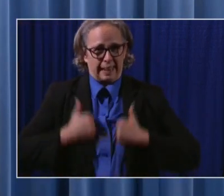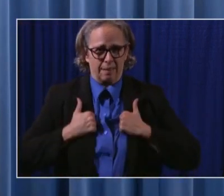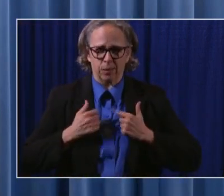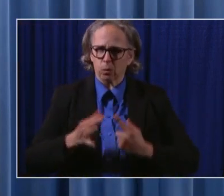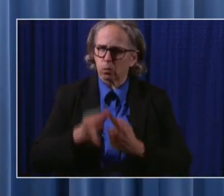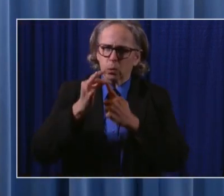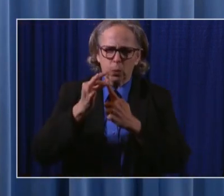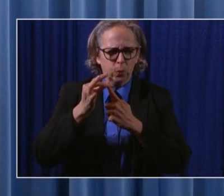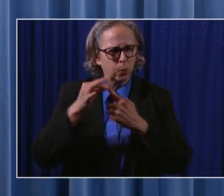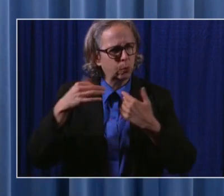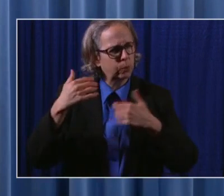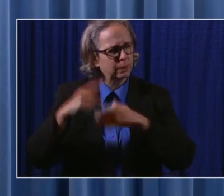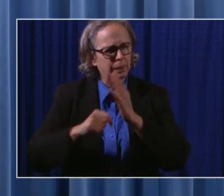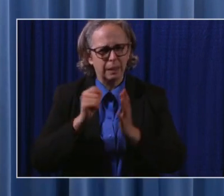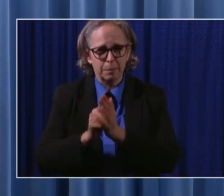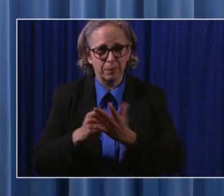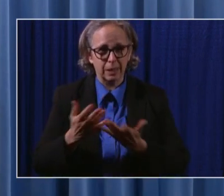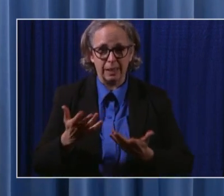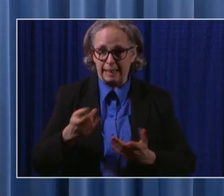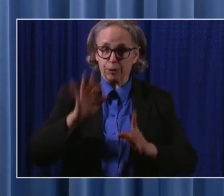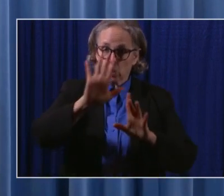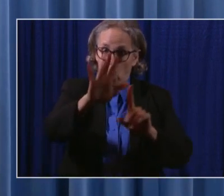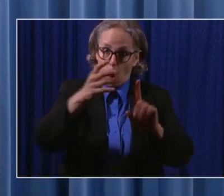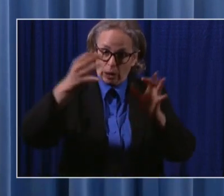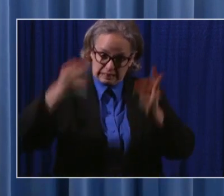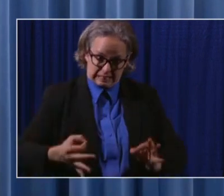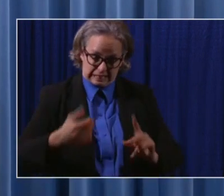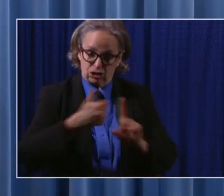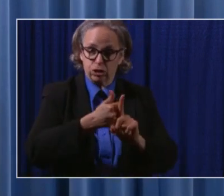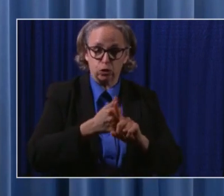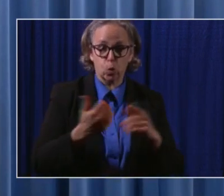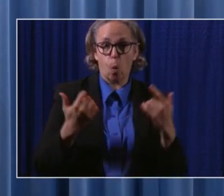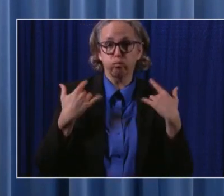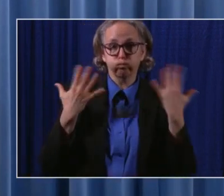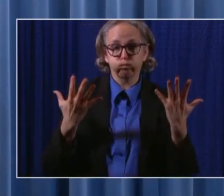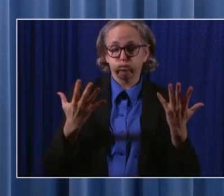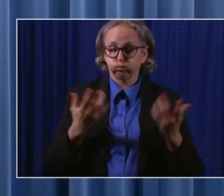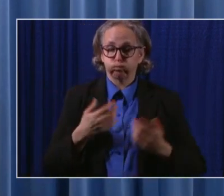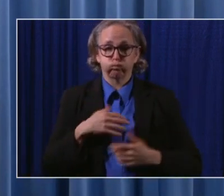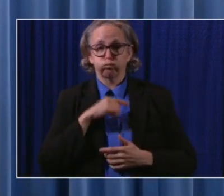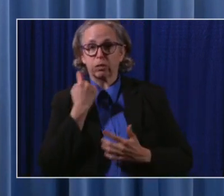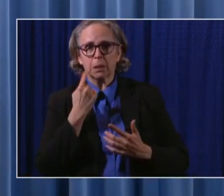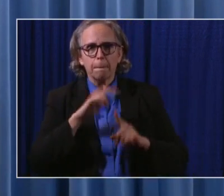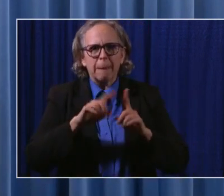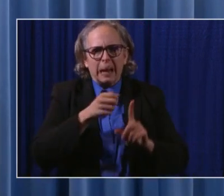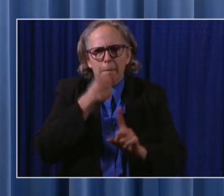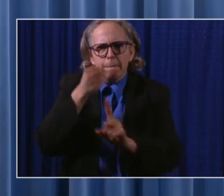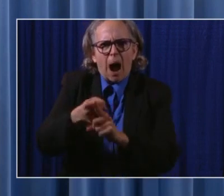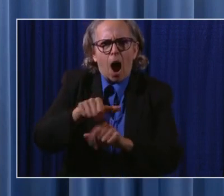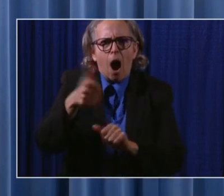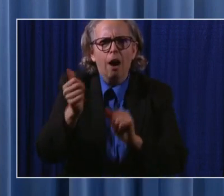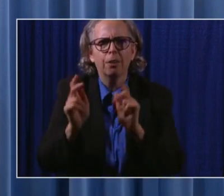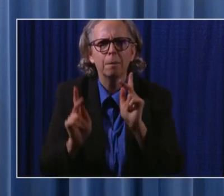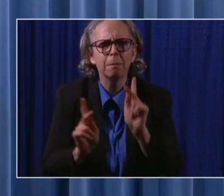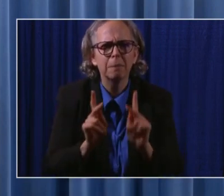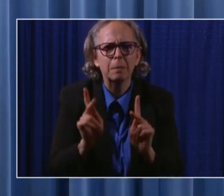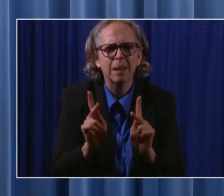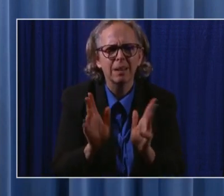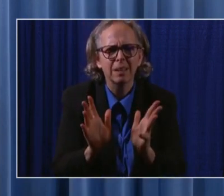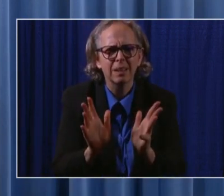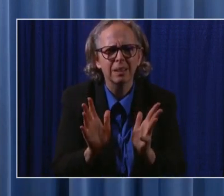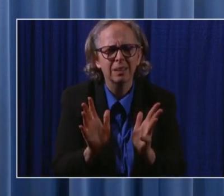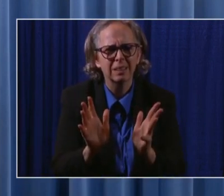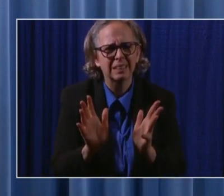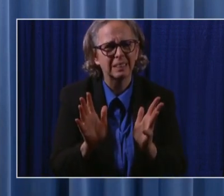lives. That's a pretty awesome responsibility that we all have. And, it's not a question of, okay,